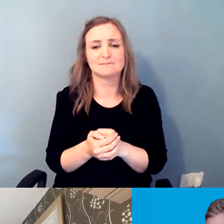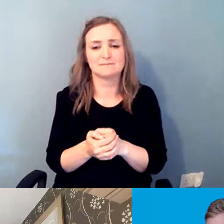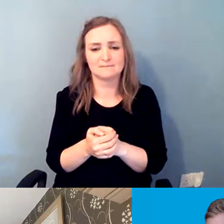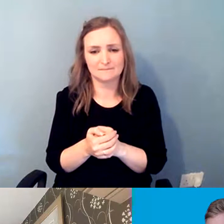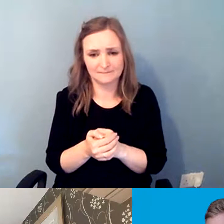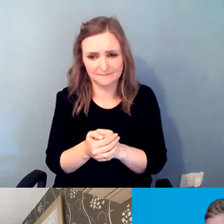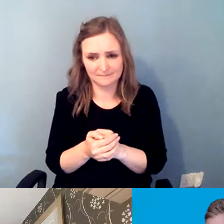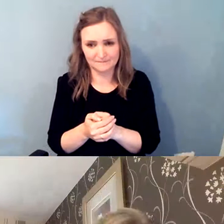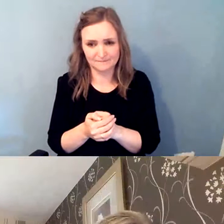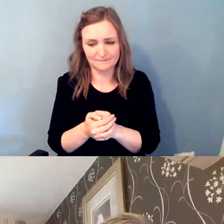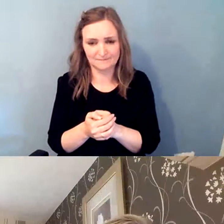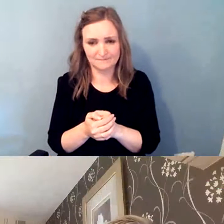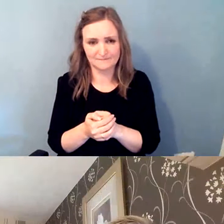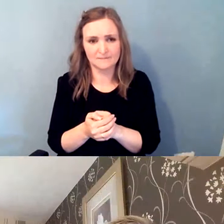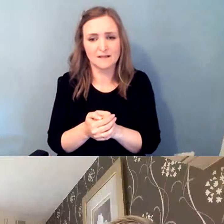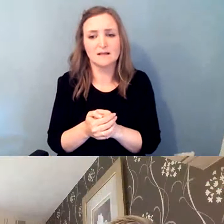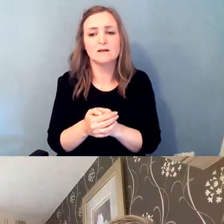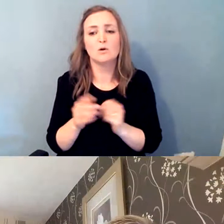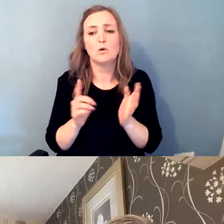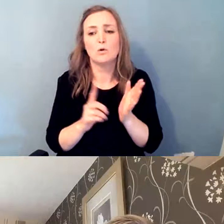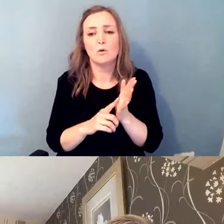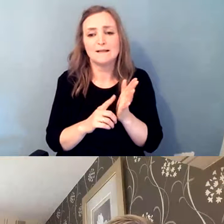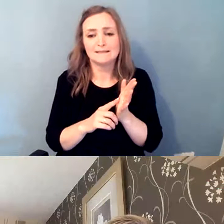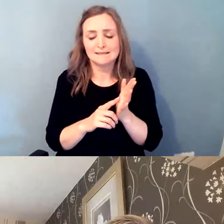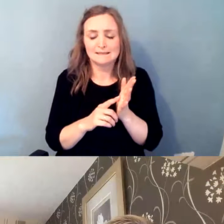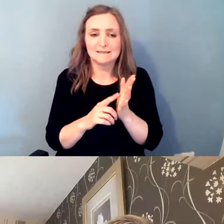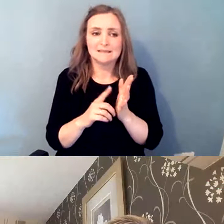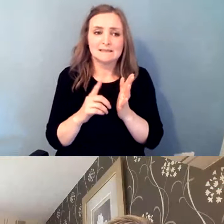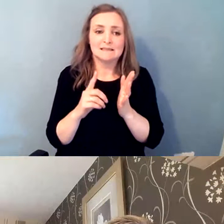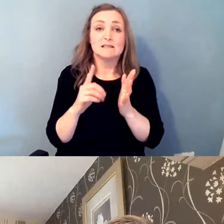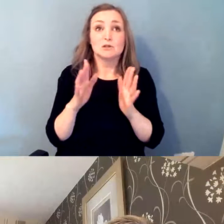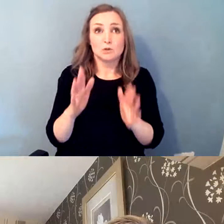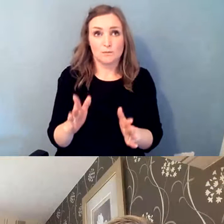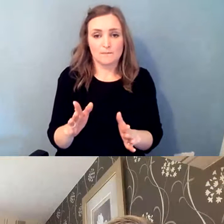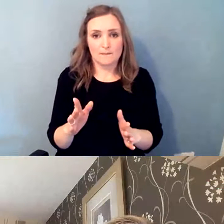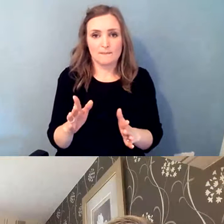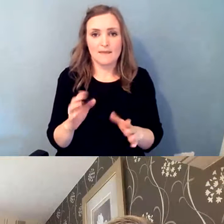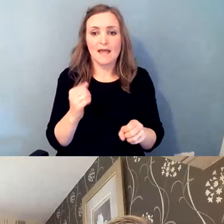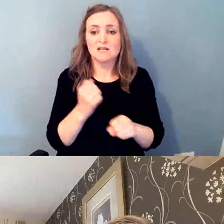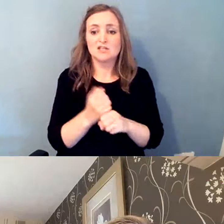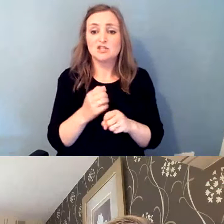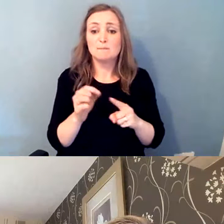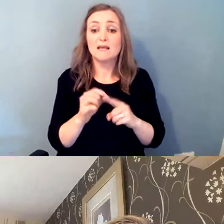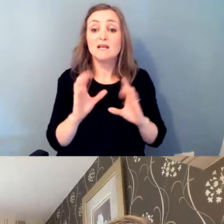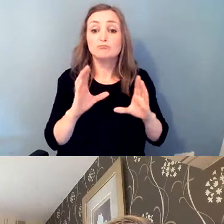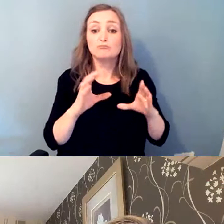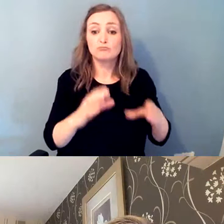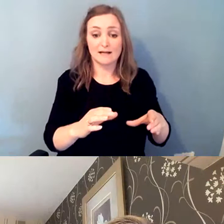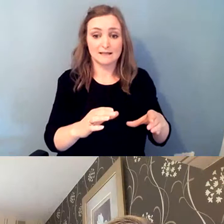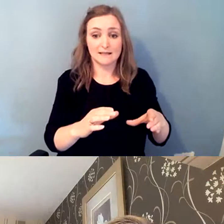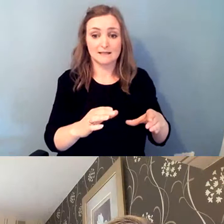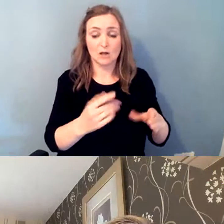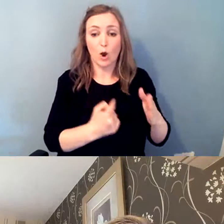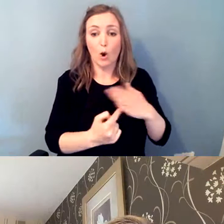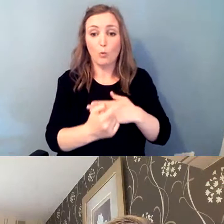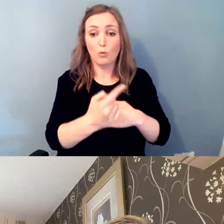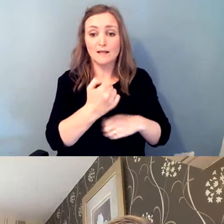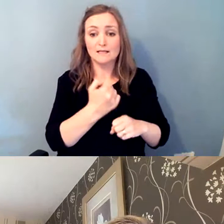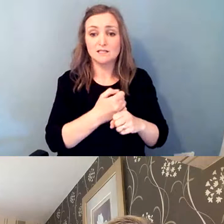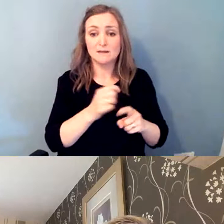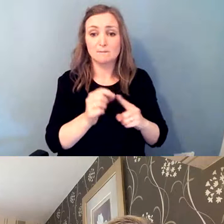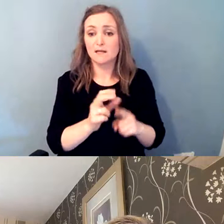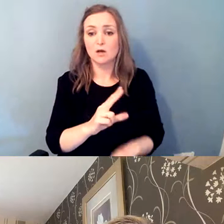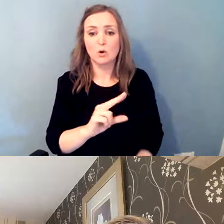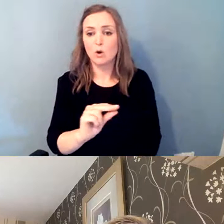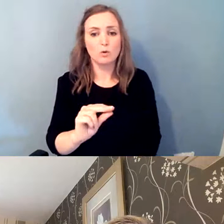So practices do have other people other than GPs, and receptionists ask for details to